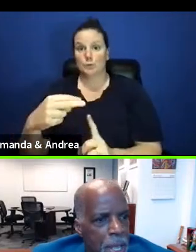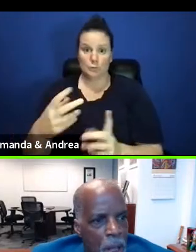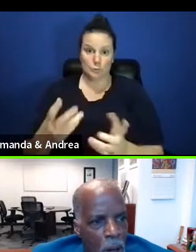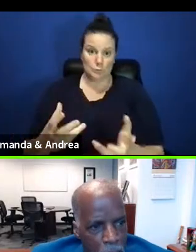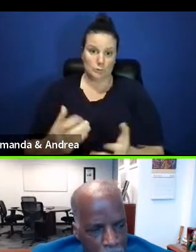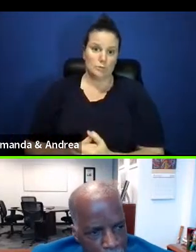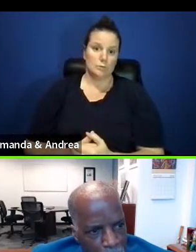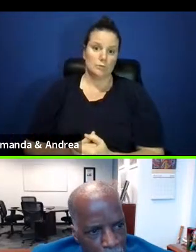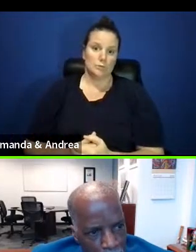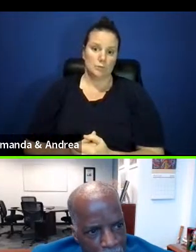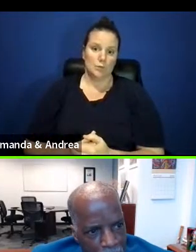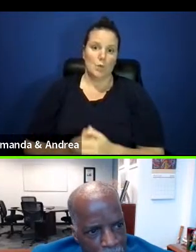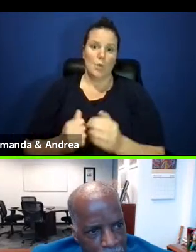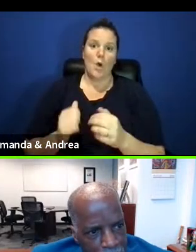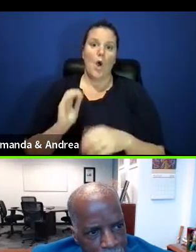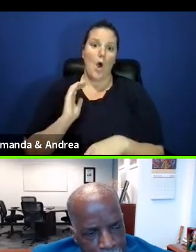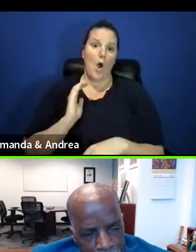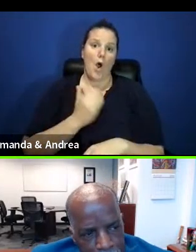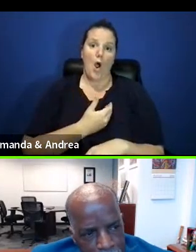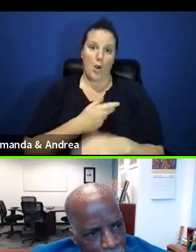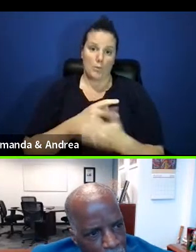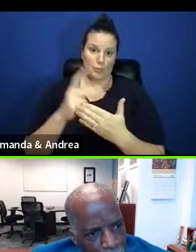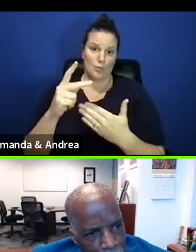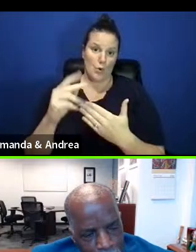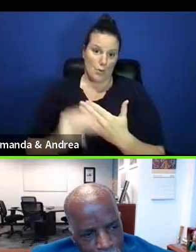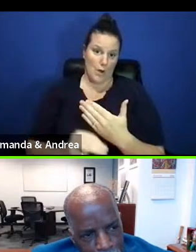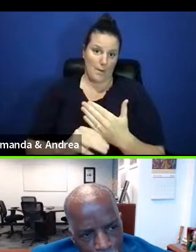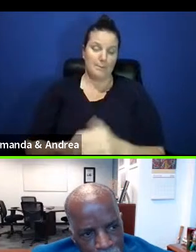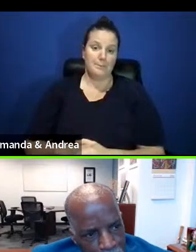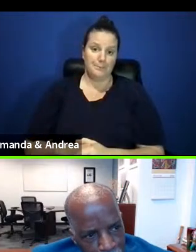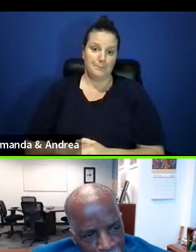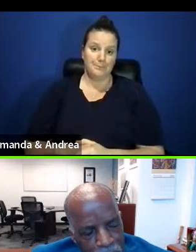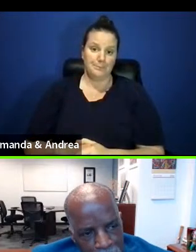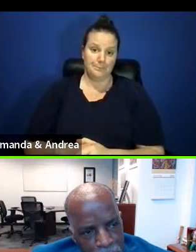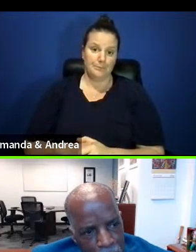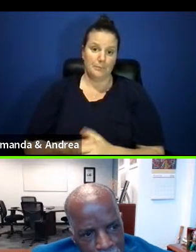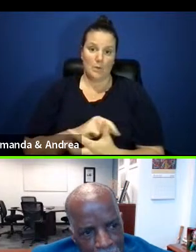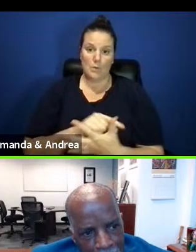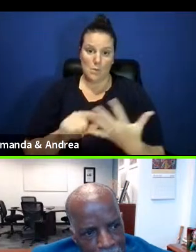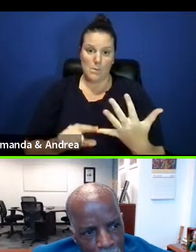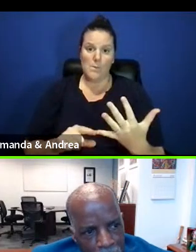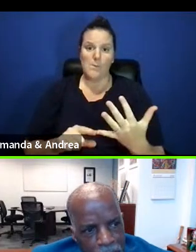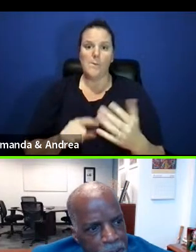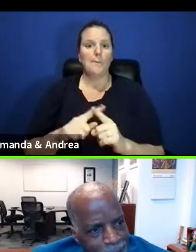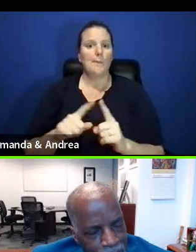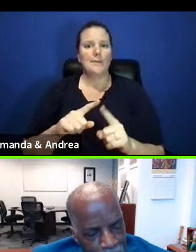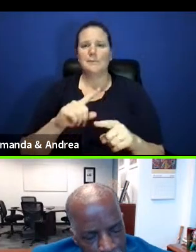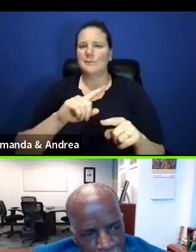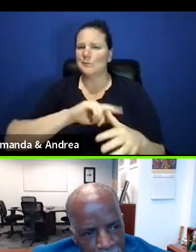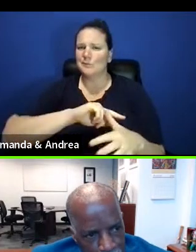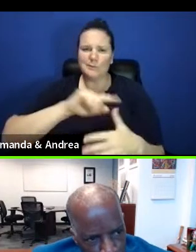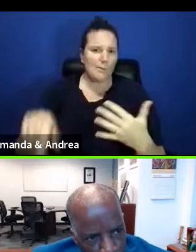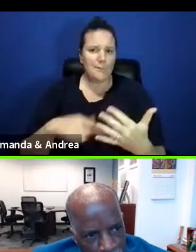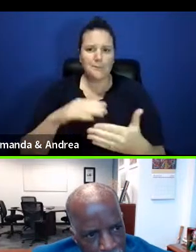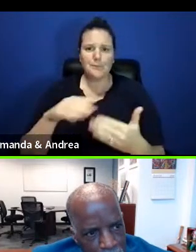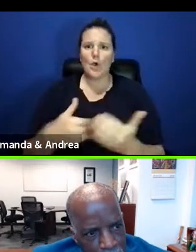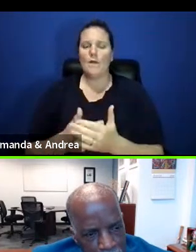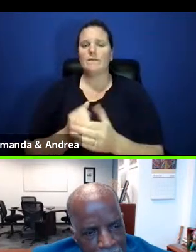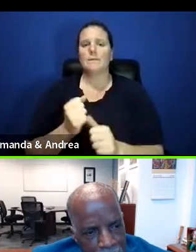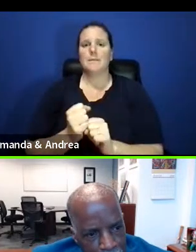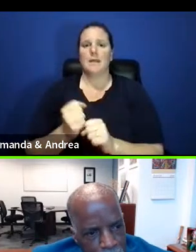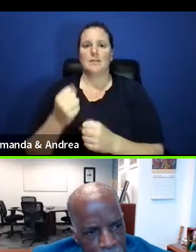on our program. So those are the things, but underlying all of it is creating a